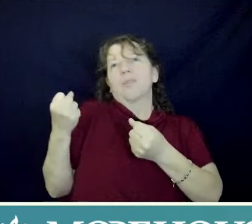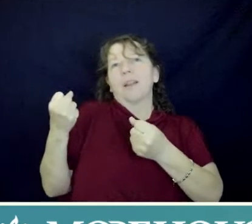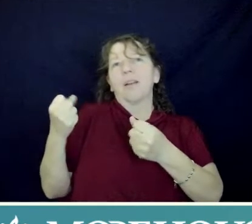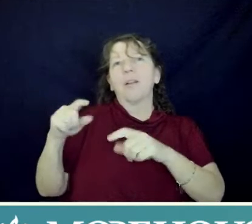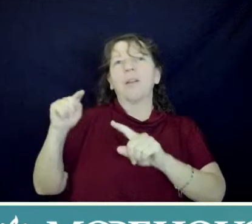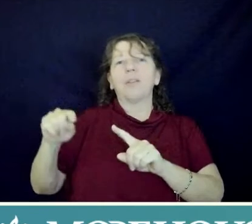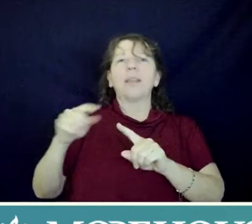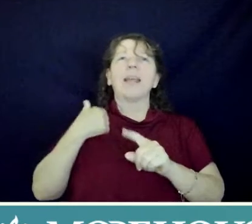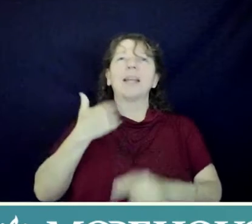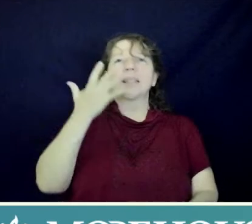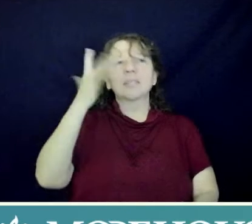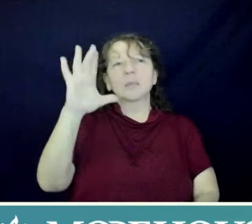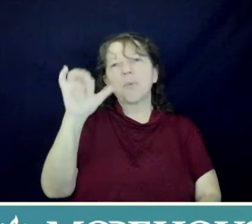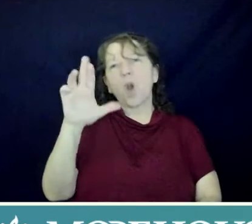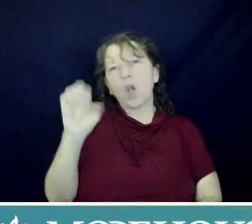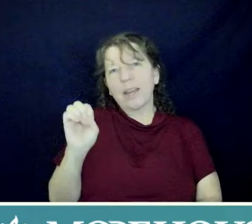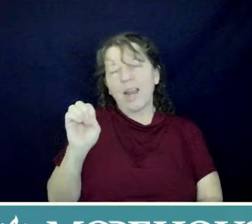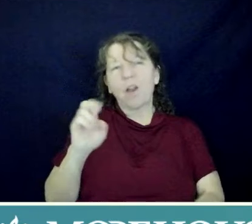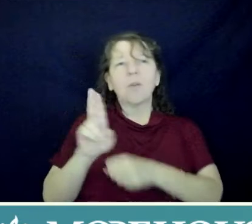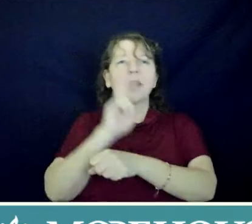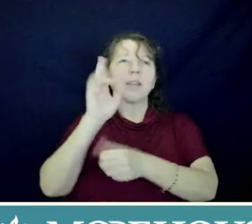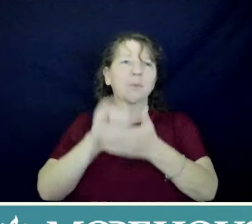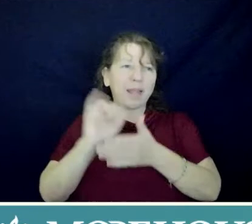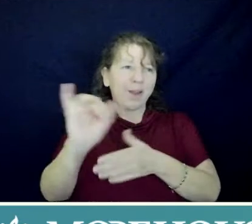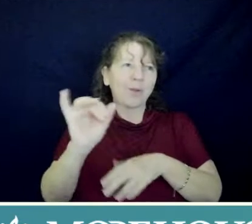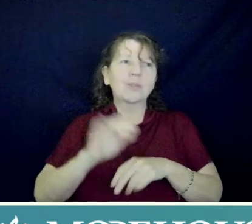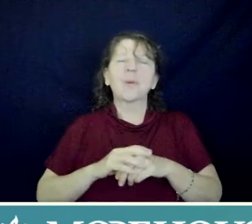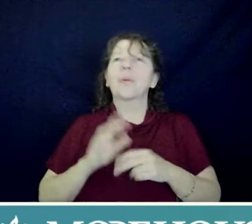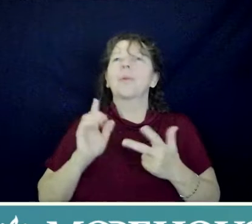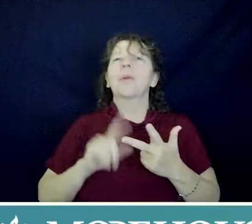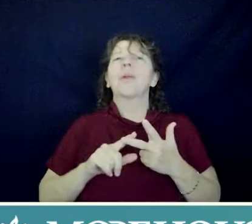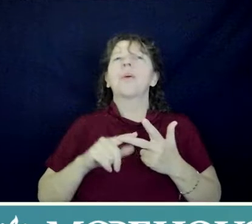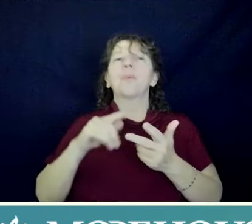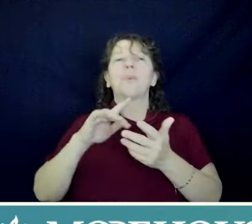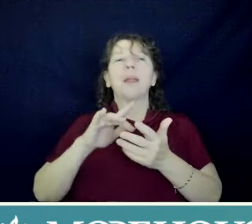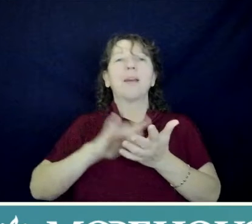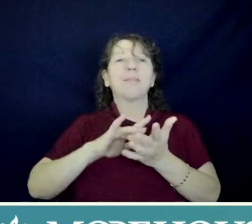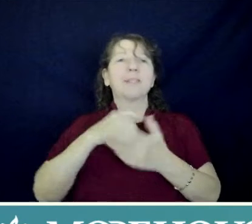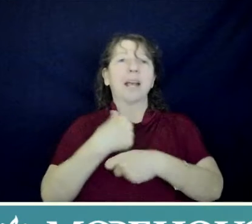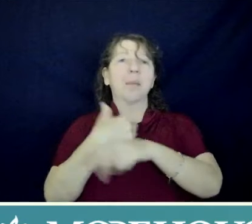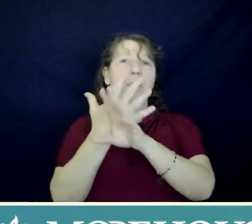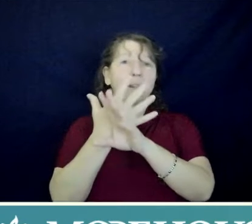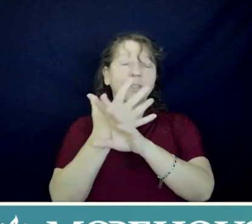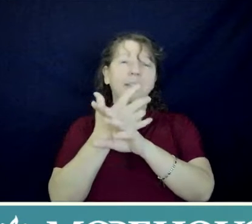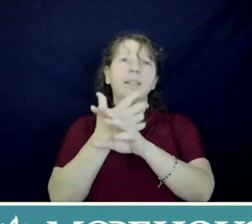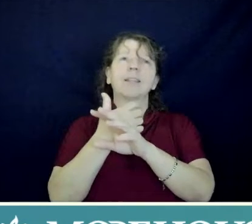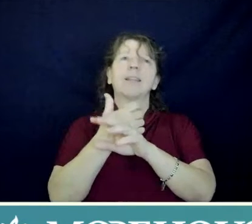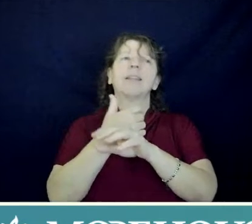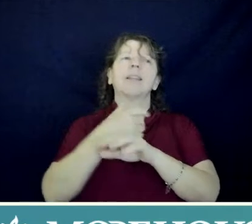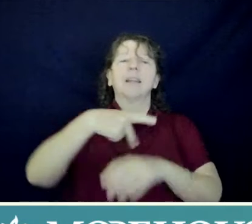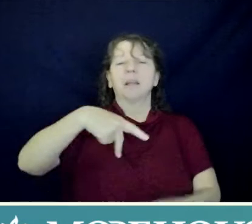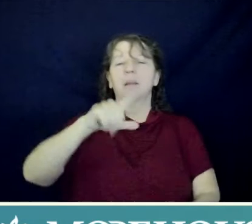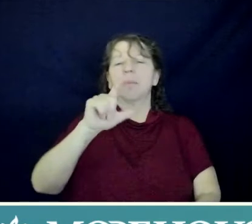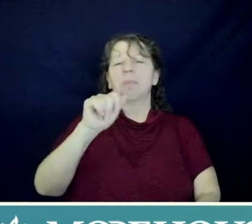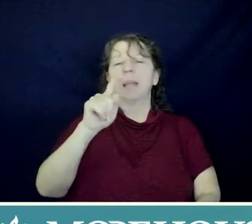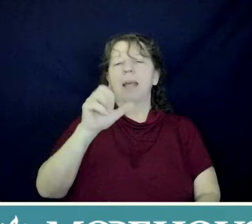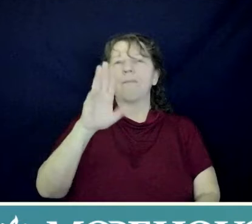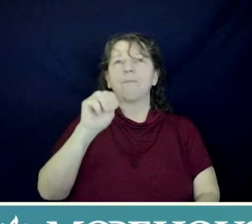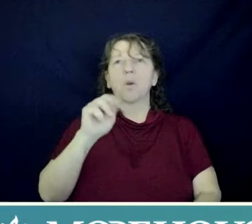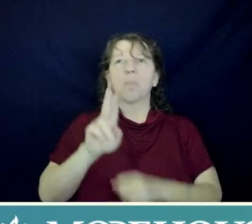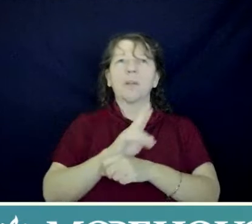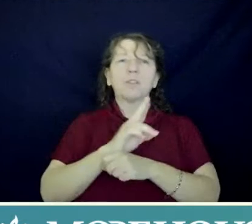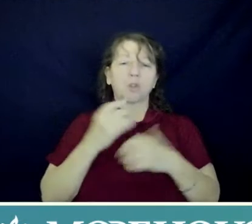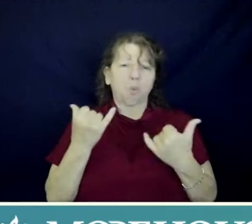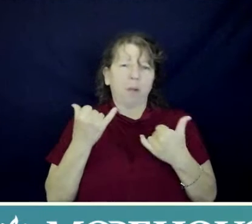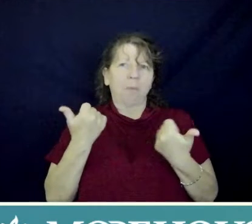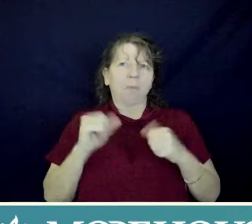SmartCare. But we also have a telemedicine platform that we also use to manage. So right now we're working on integrating these